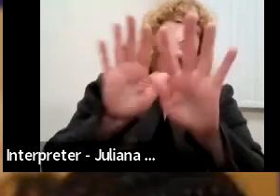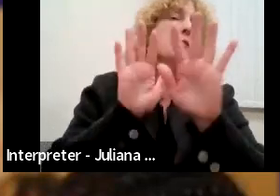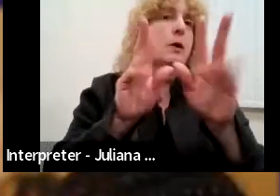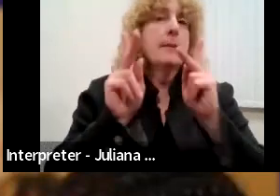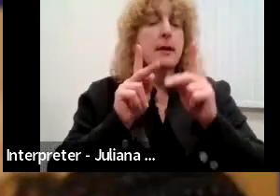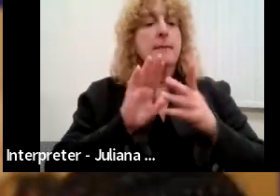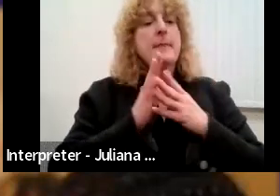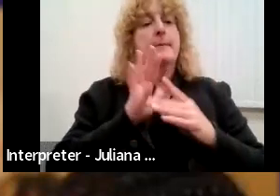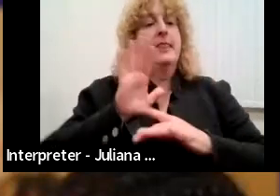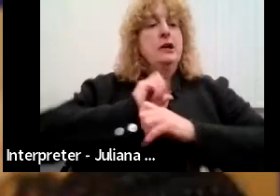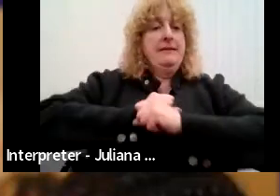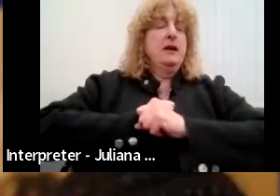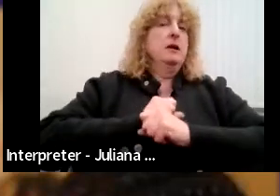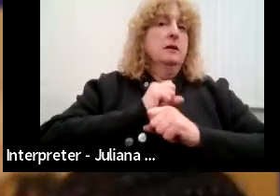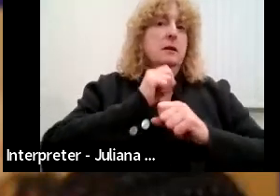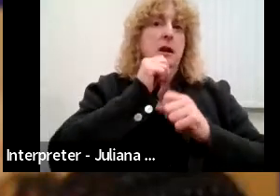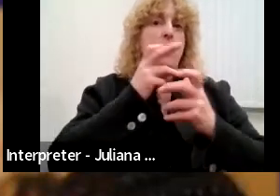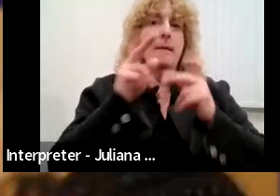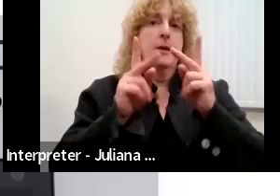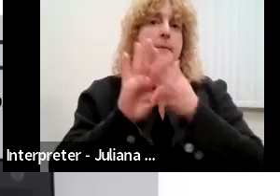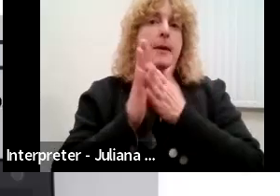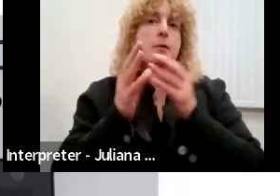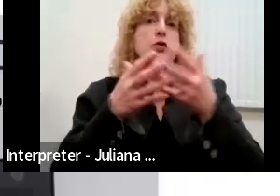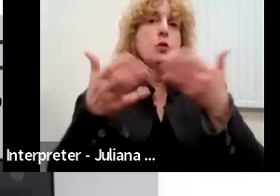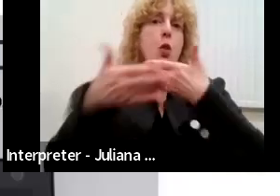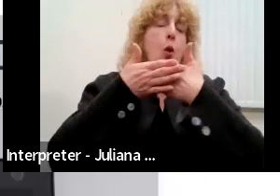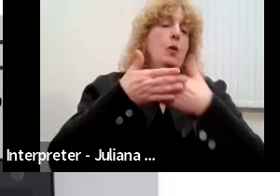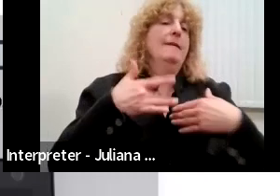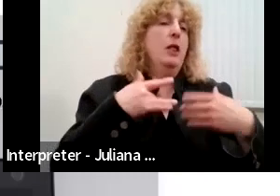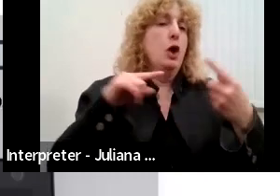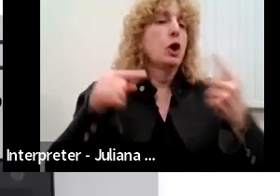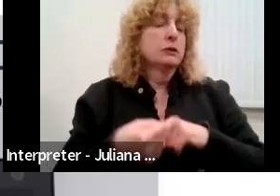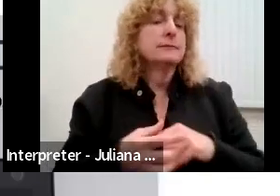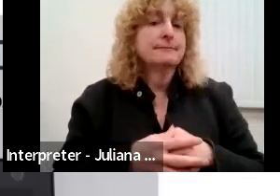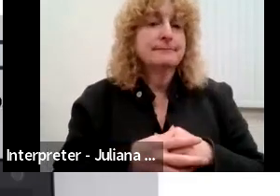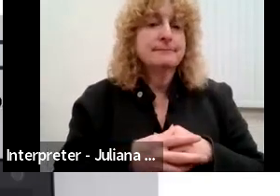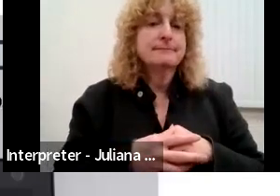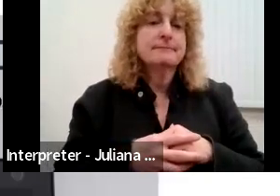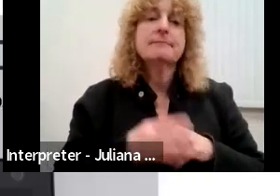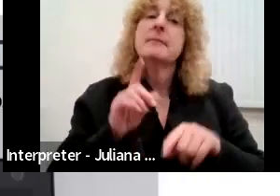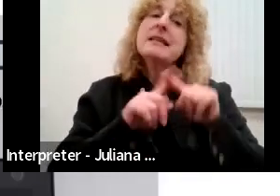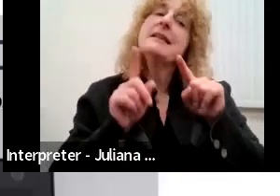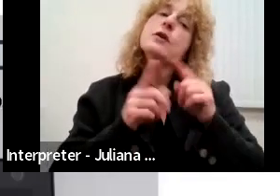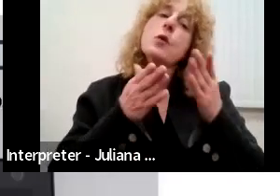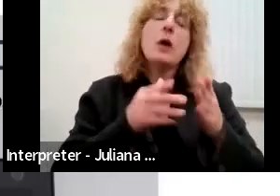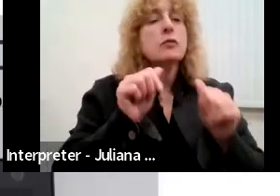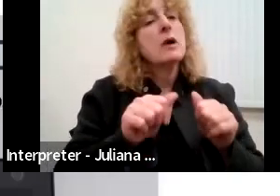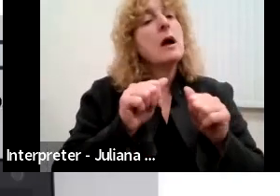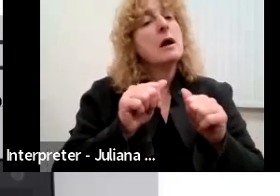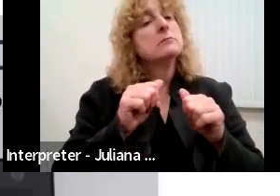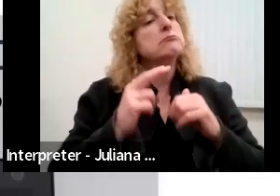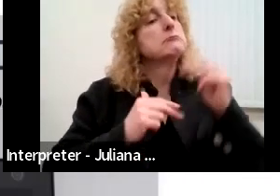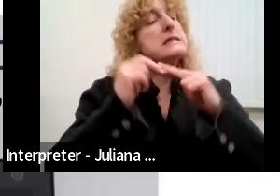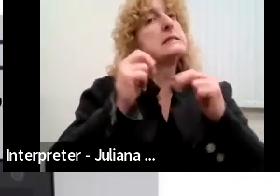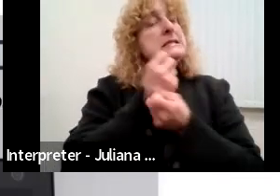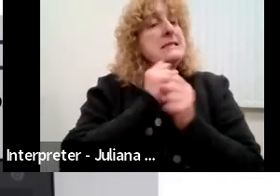keep people from being too close where they can feel hurt. So just some ways that you can build safe connections. So